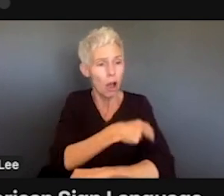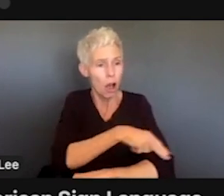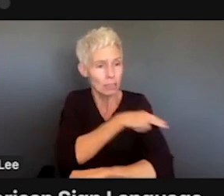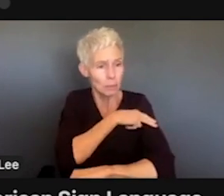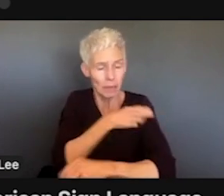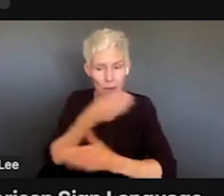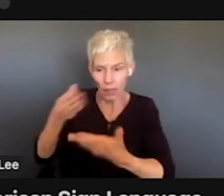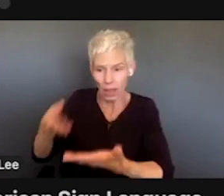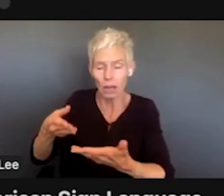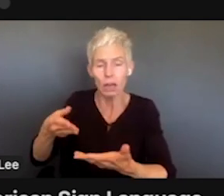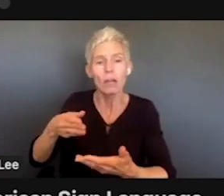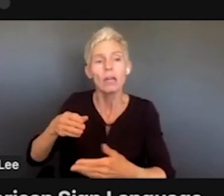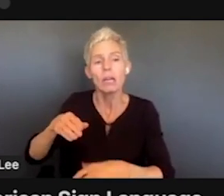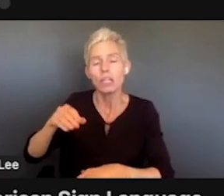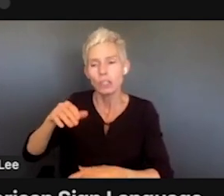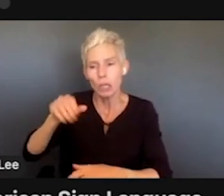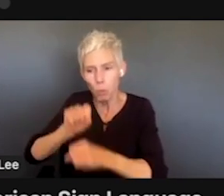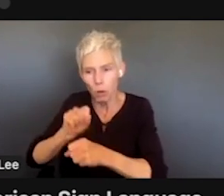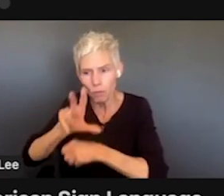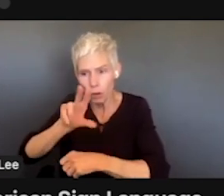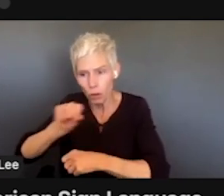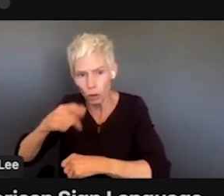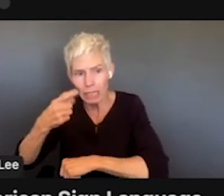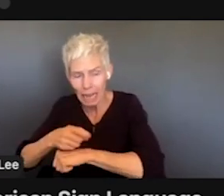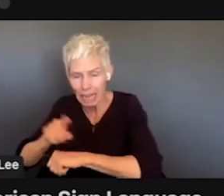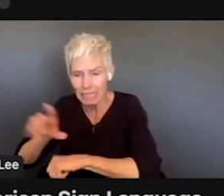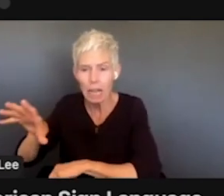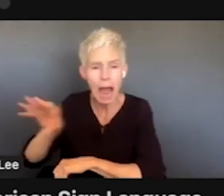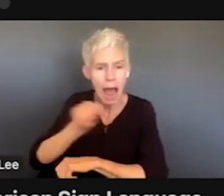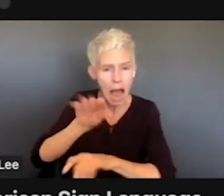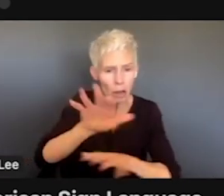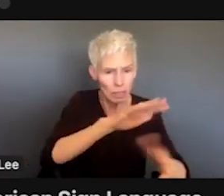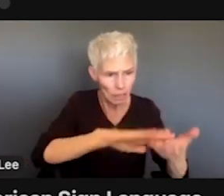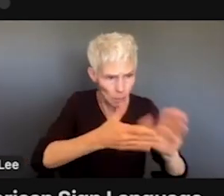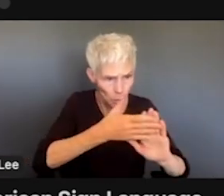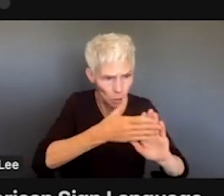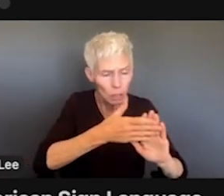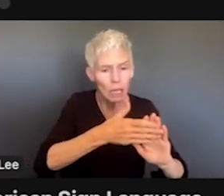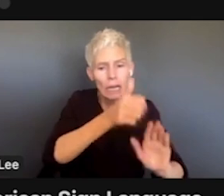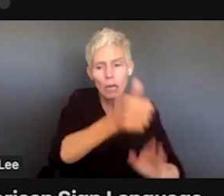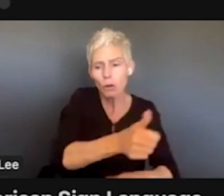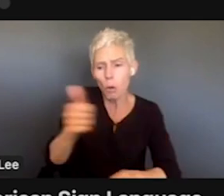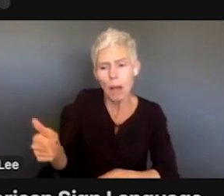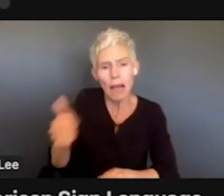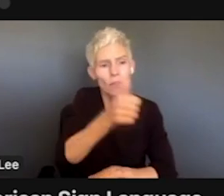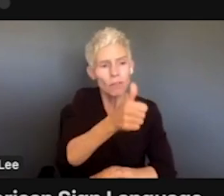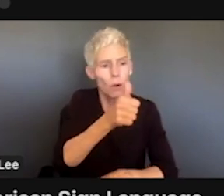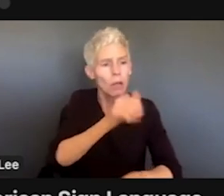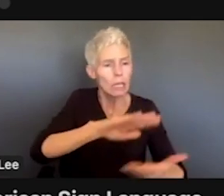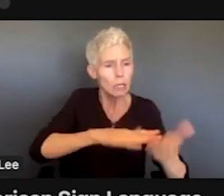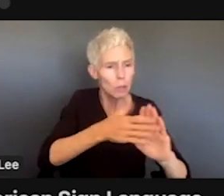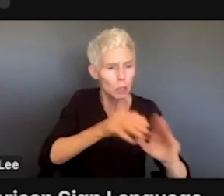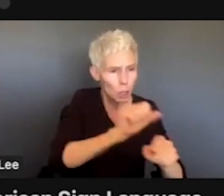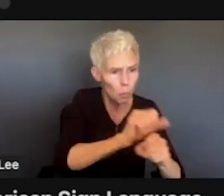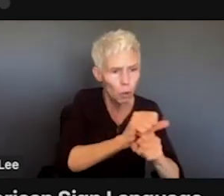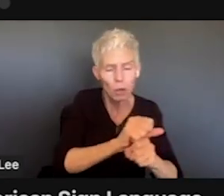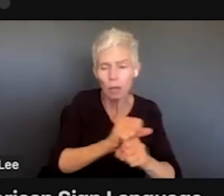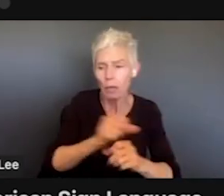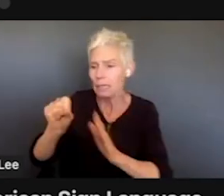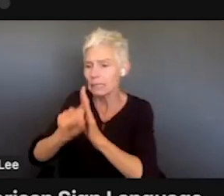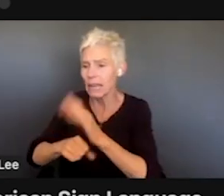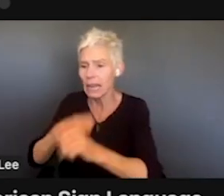out in the community mental health clinic. And then she did go back and forth several times. But that state hospital really turned